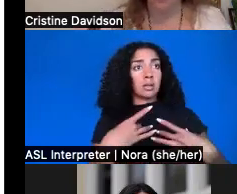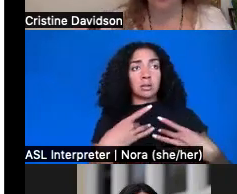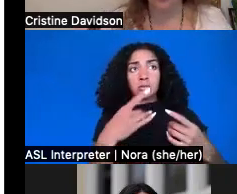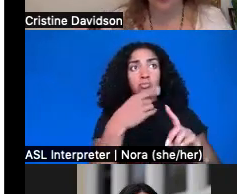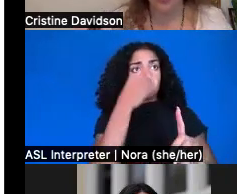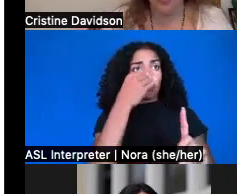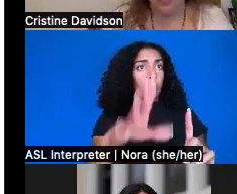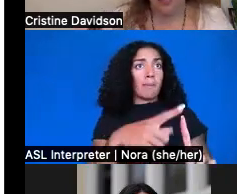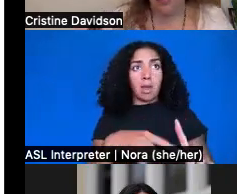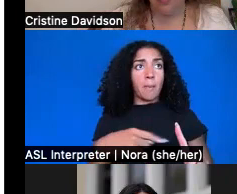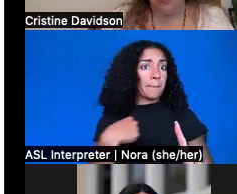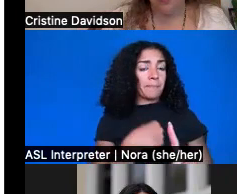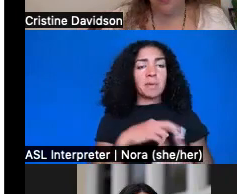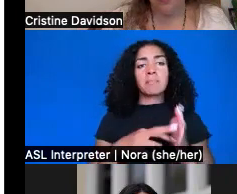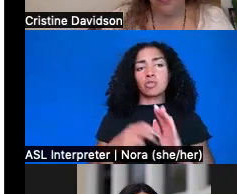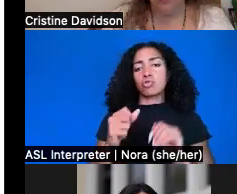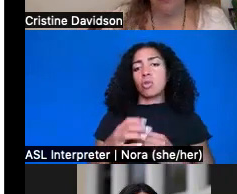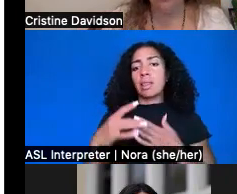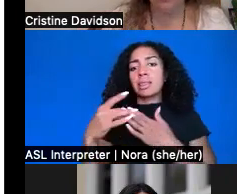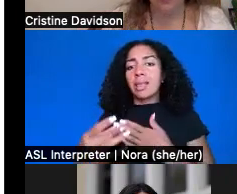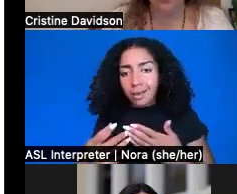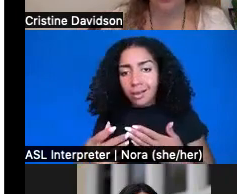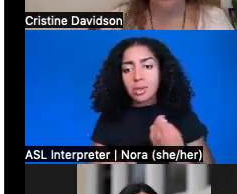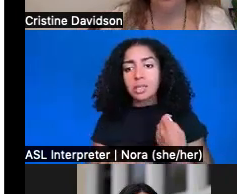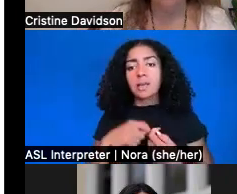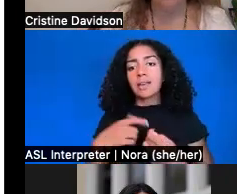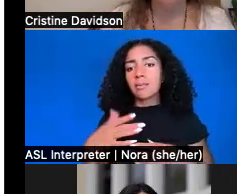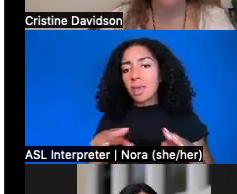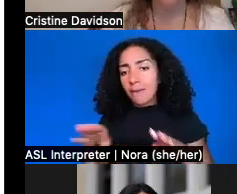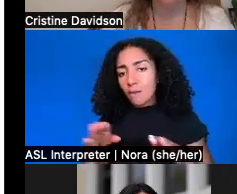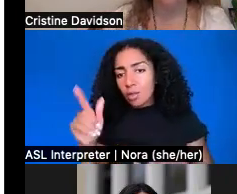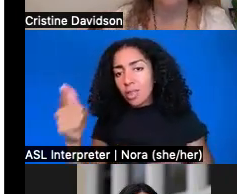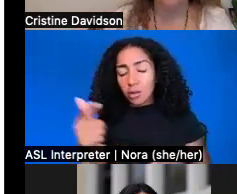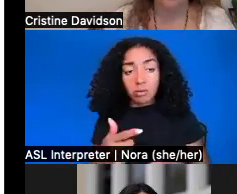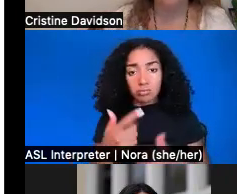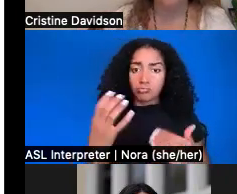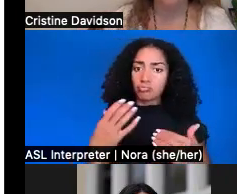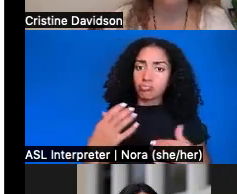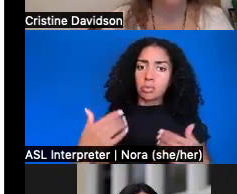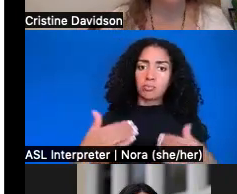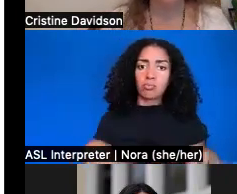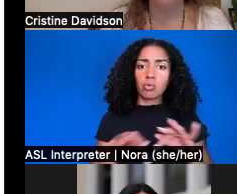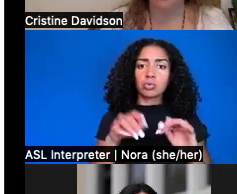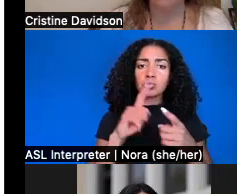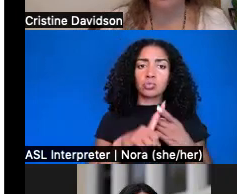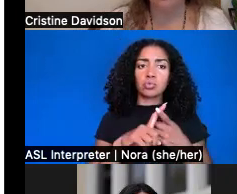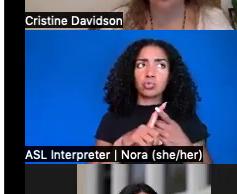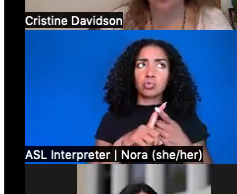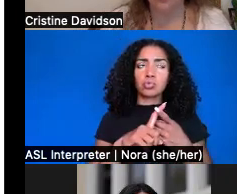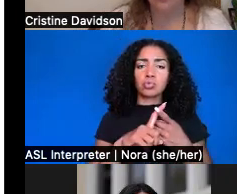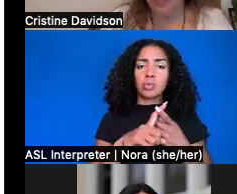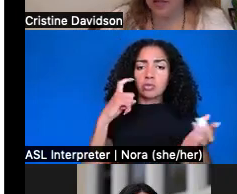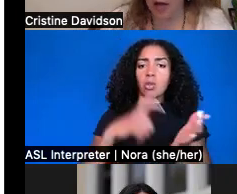contributing factors. And we have to acknowledge that, right? We have to start looking at that and taking responsibility for that as